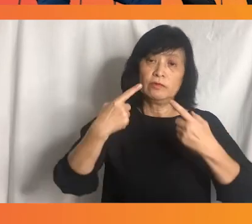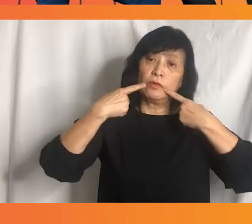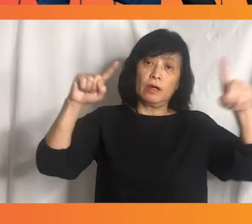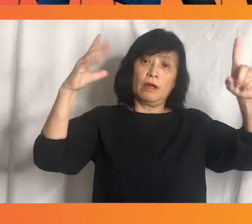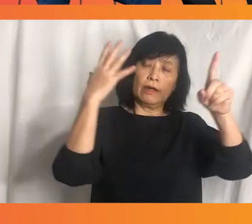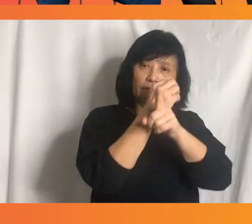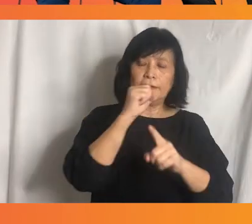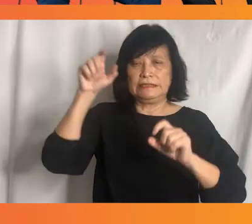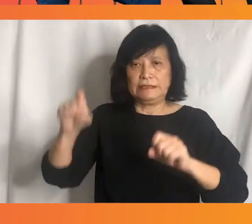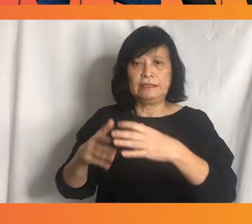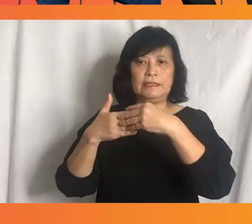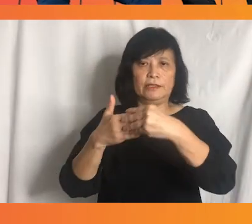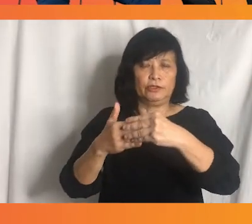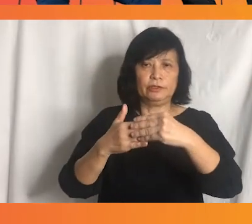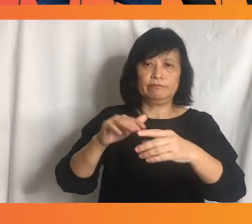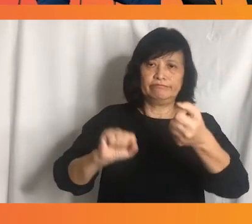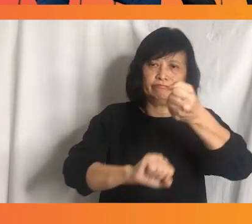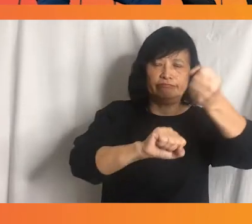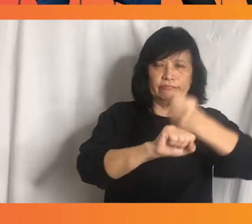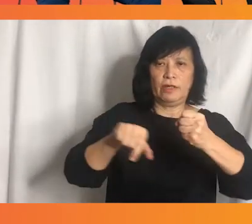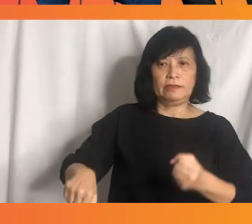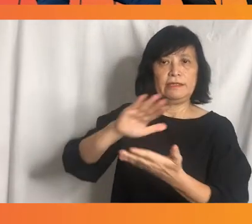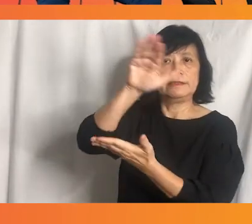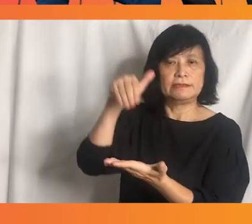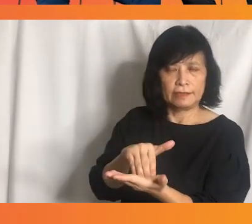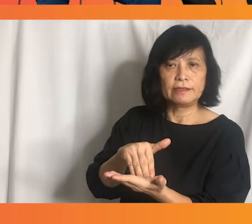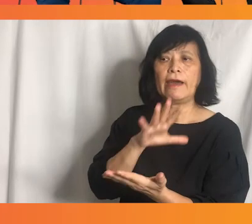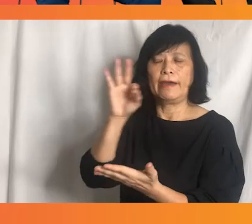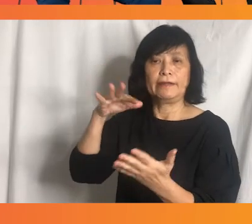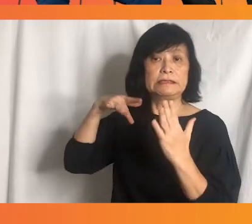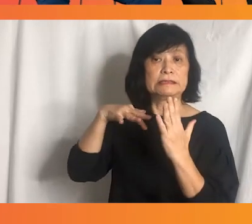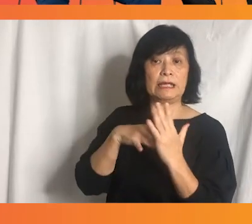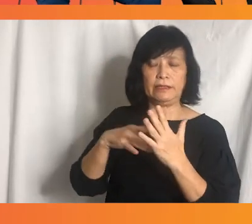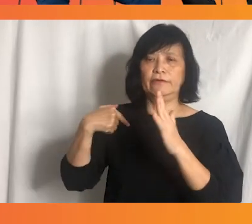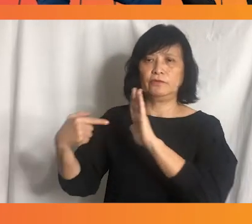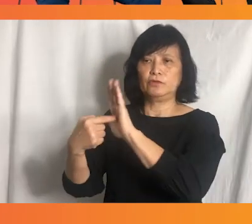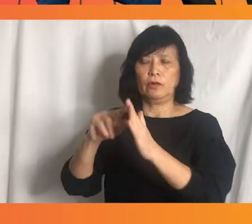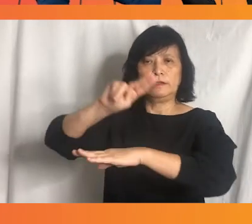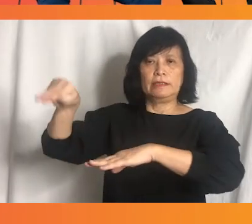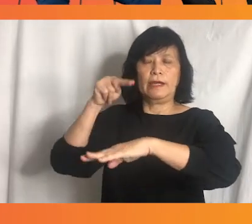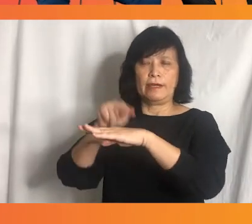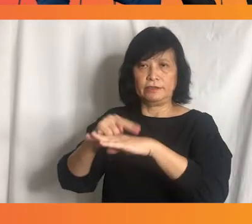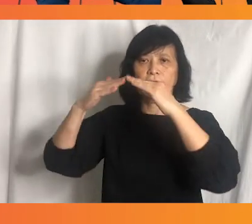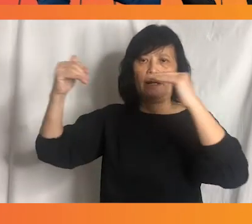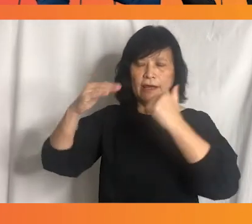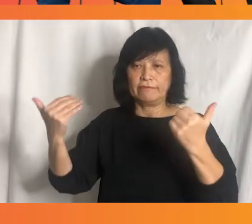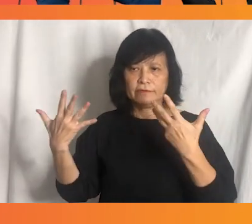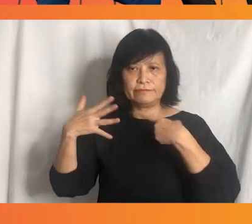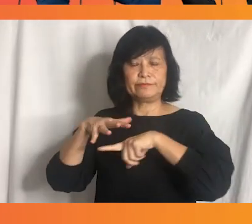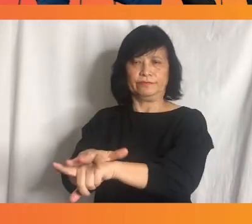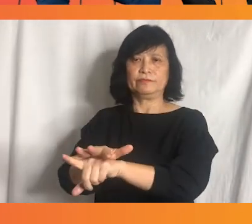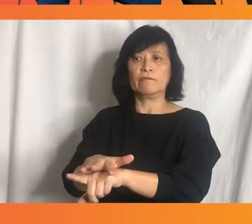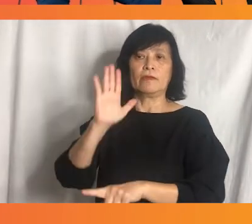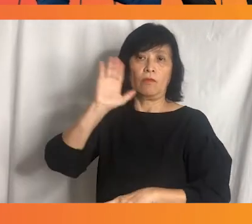means we need leadership support at the center. But at the same time, the studies have also shown national level integration and support will be